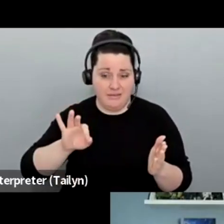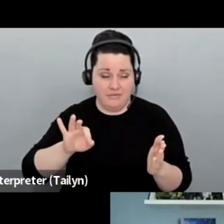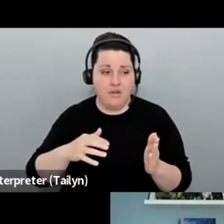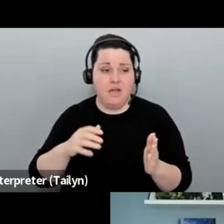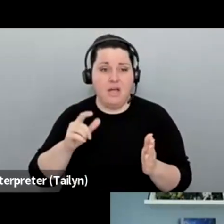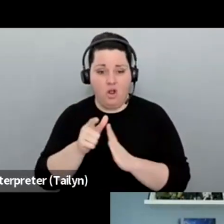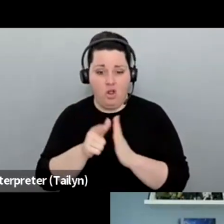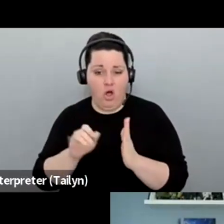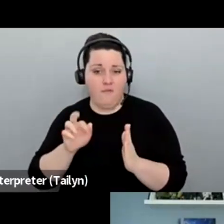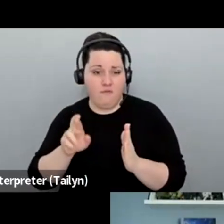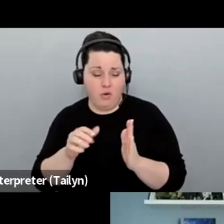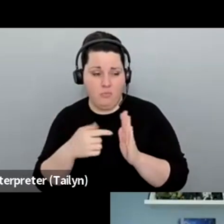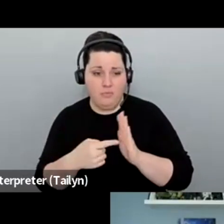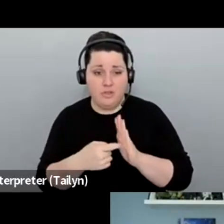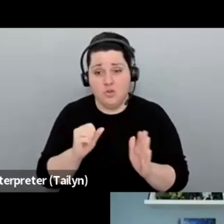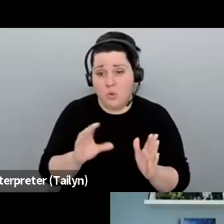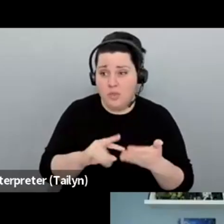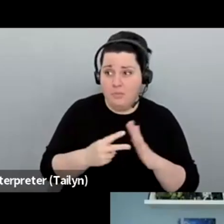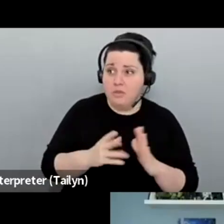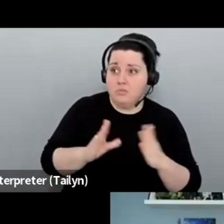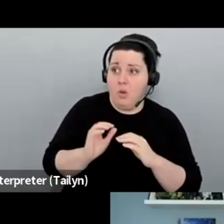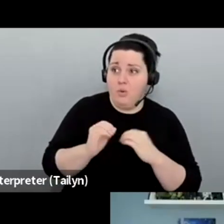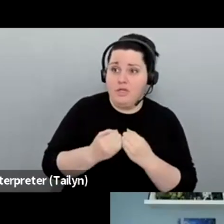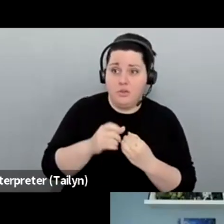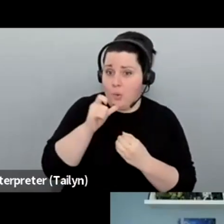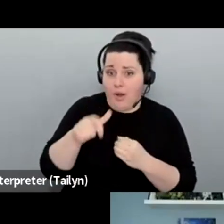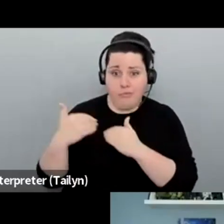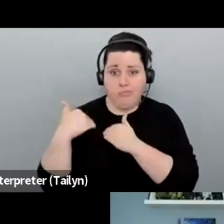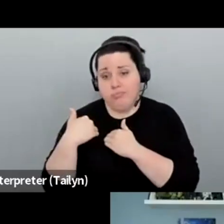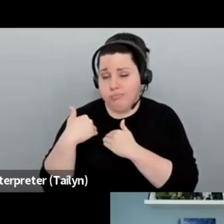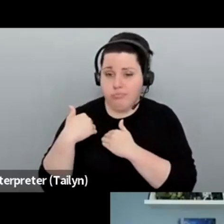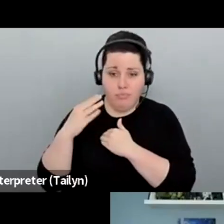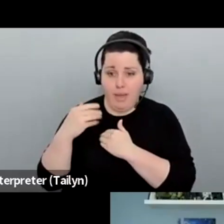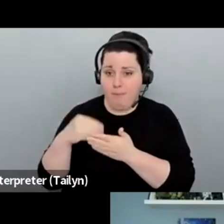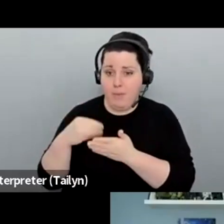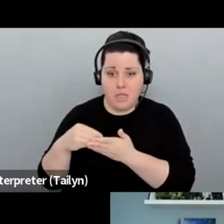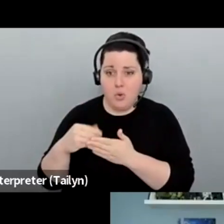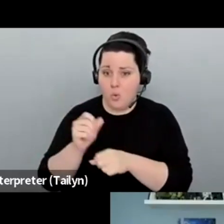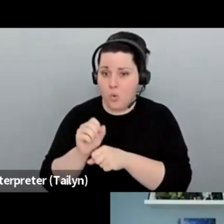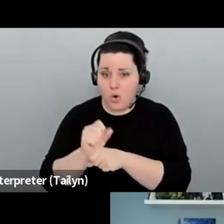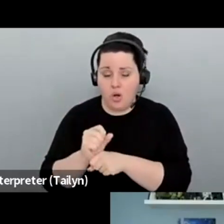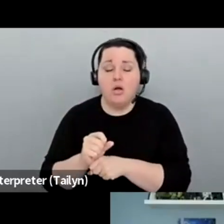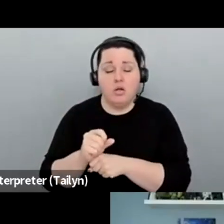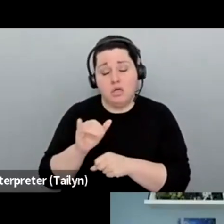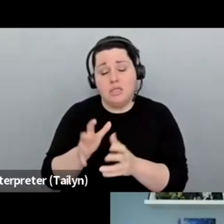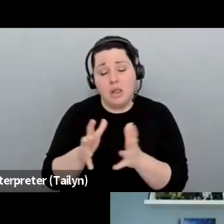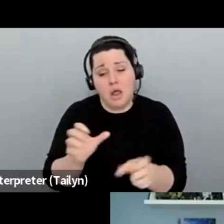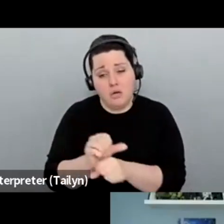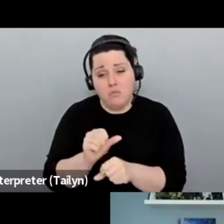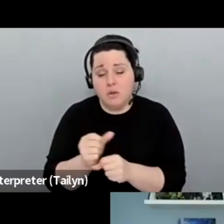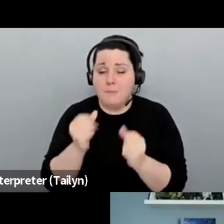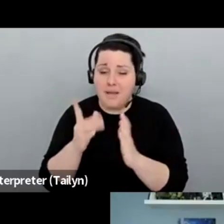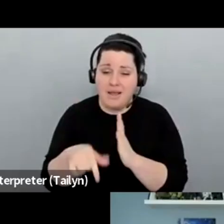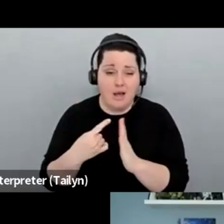a law firm. So the smaller organization would not have to take all of that work on, because it is a lot of work. It is a lot of